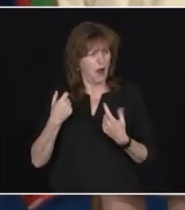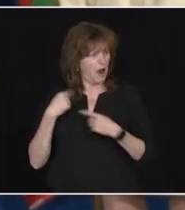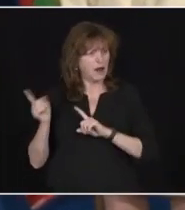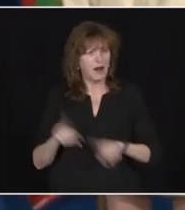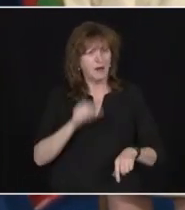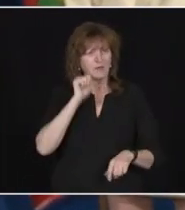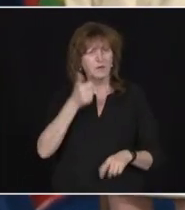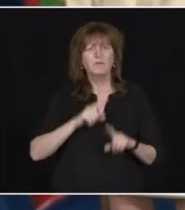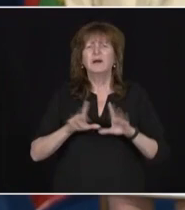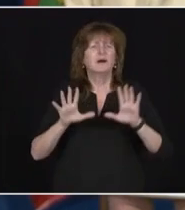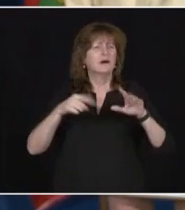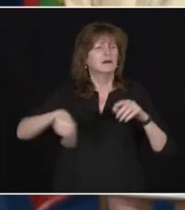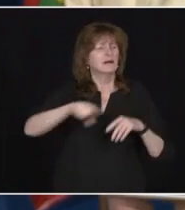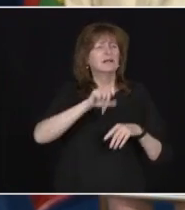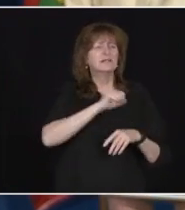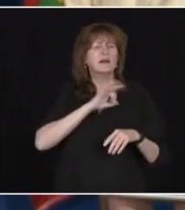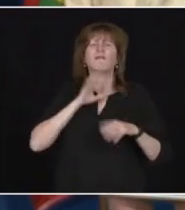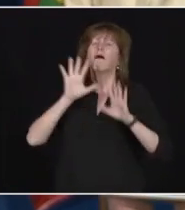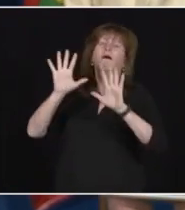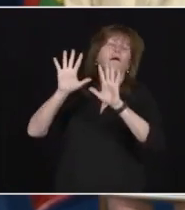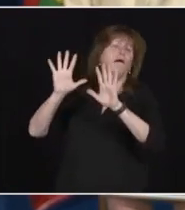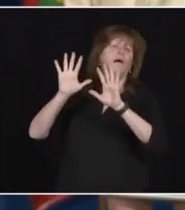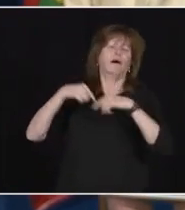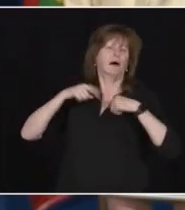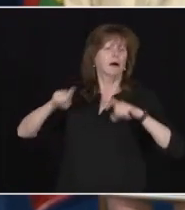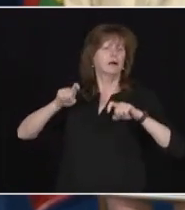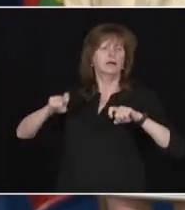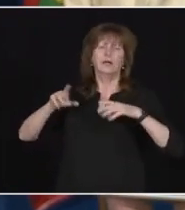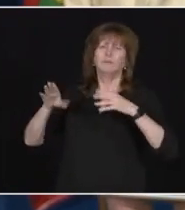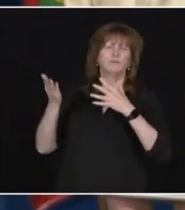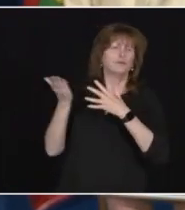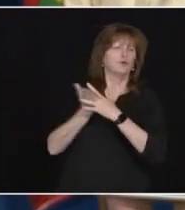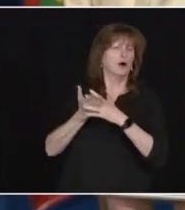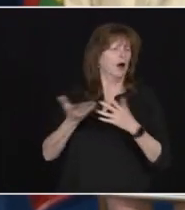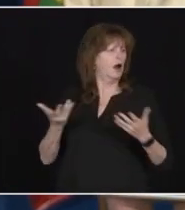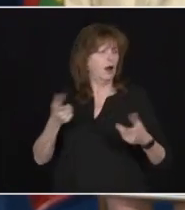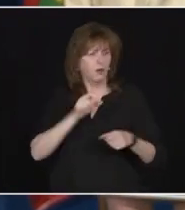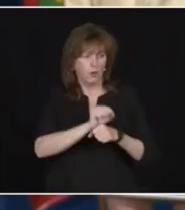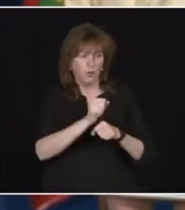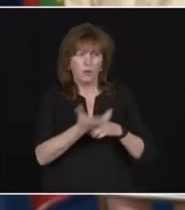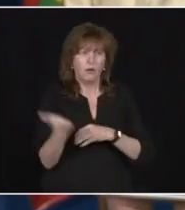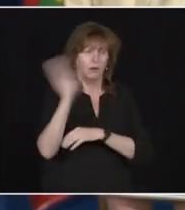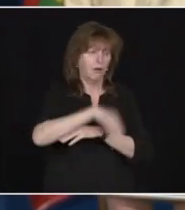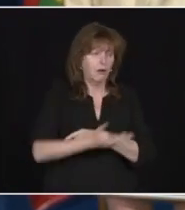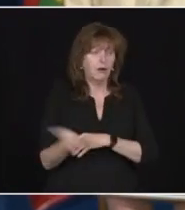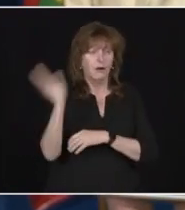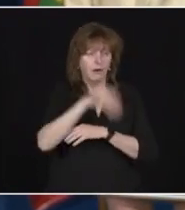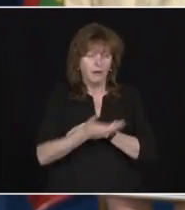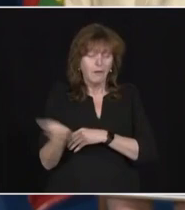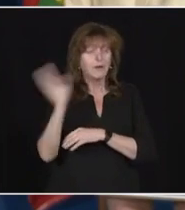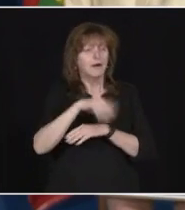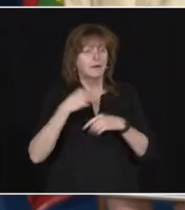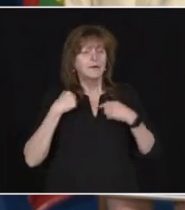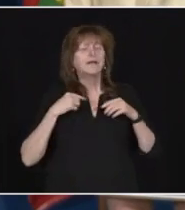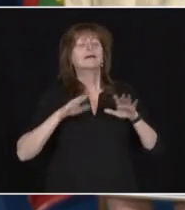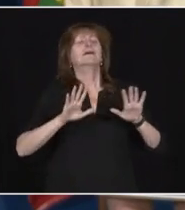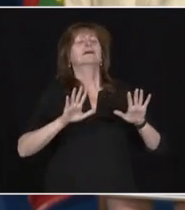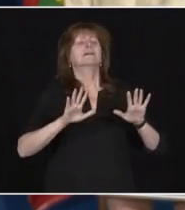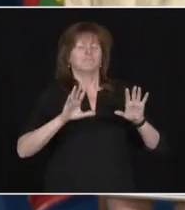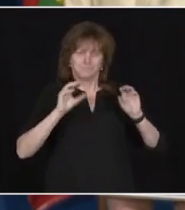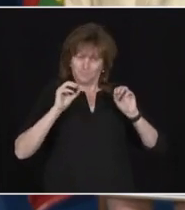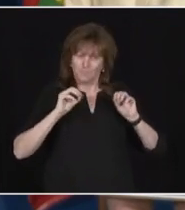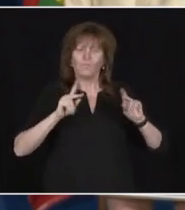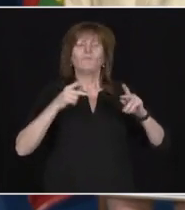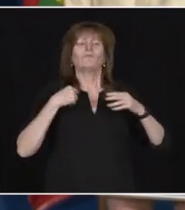break, and they've been working literally around the clock every single day. I want to say a special thanks to the best